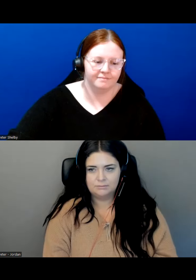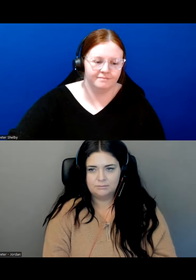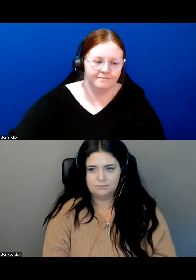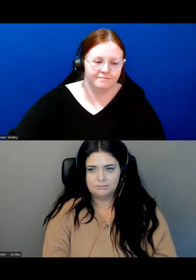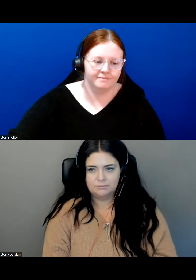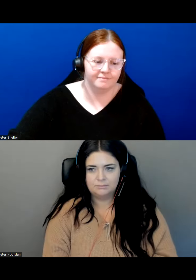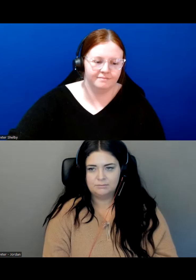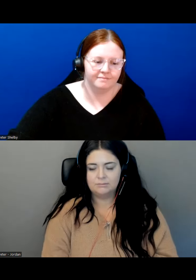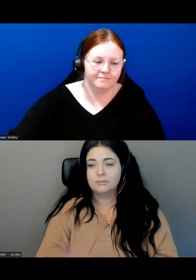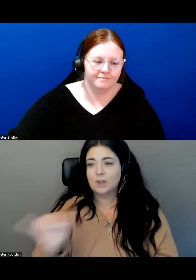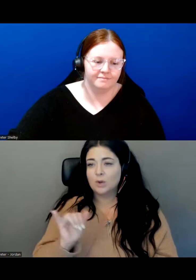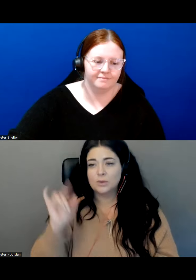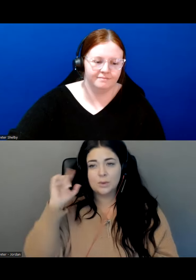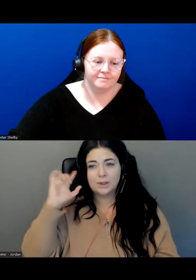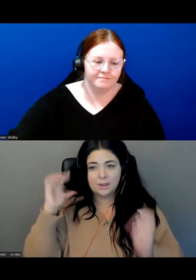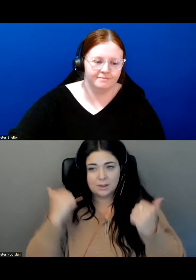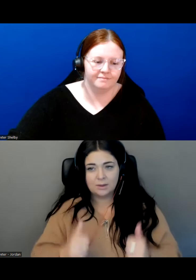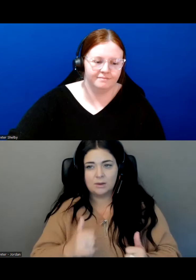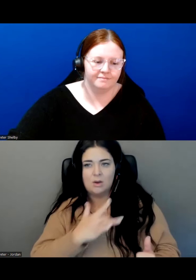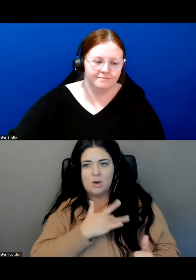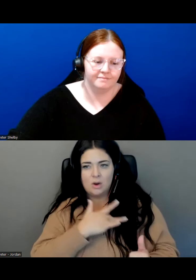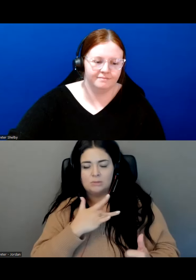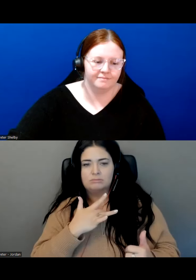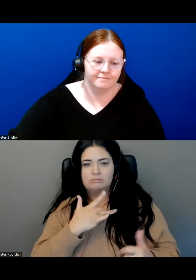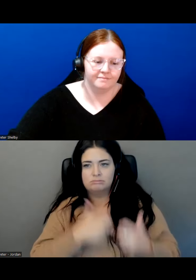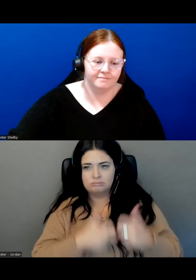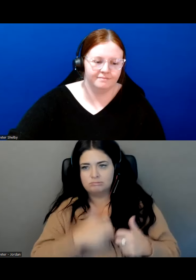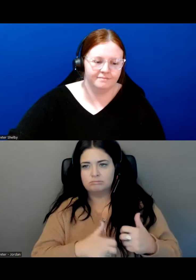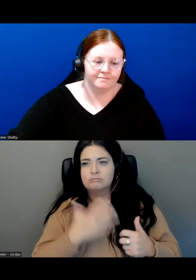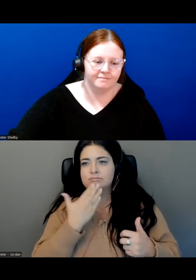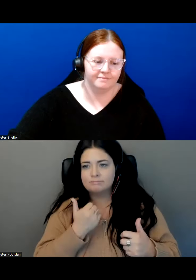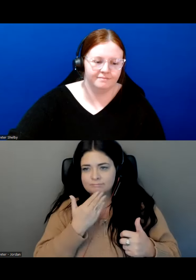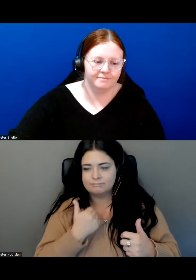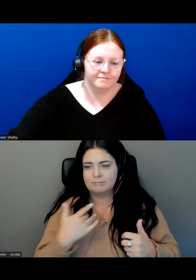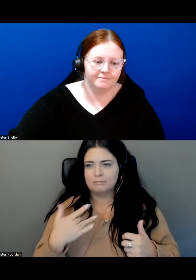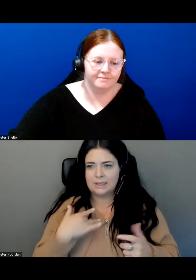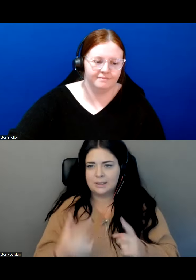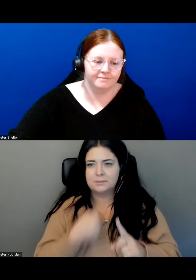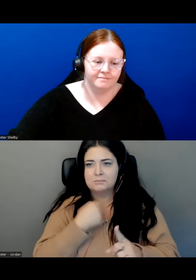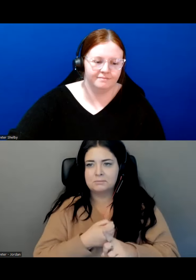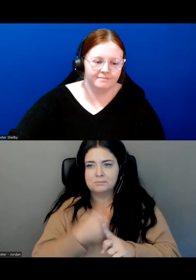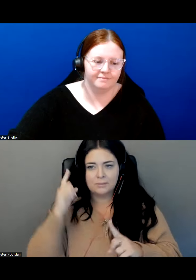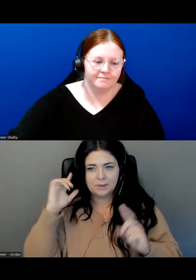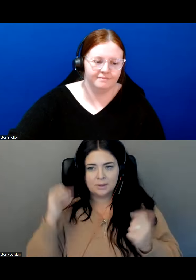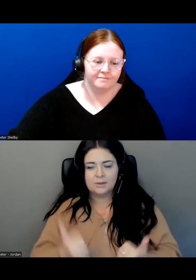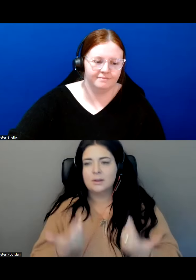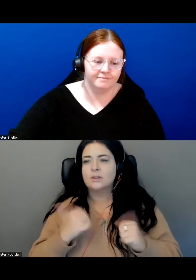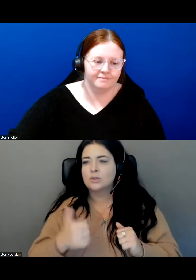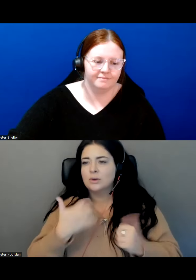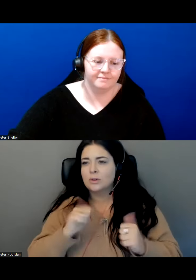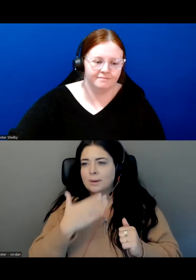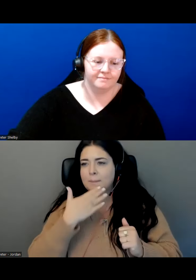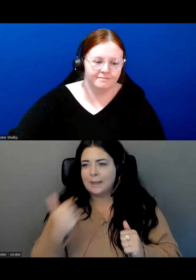as diabetes and other cardiovascular concerns, just generally staying as healthy as you can